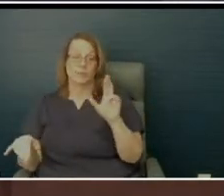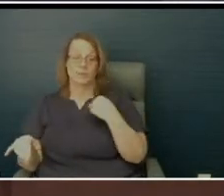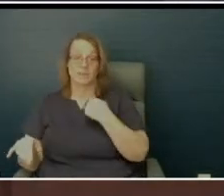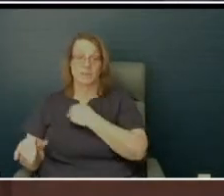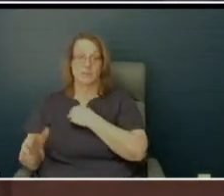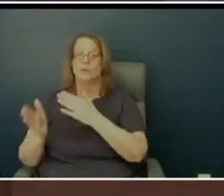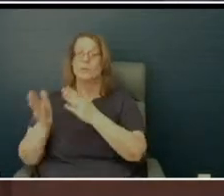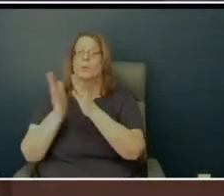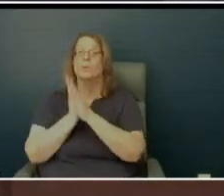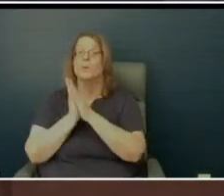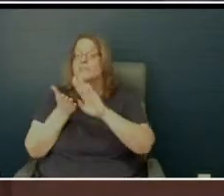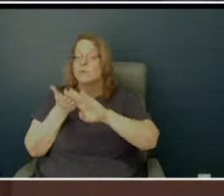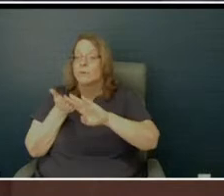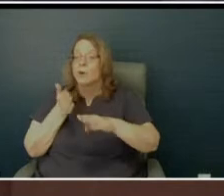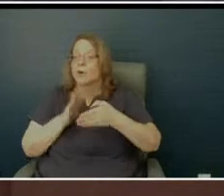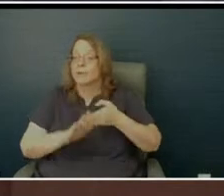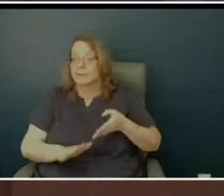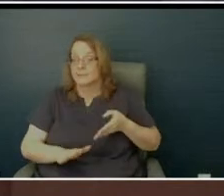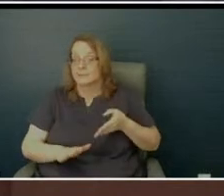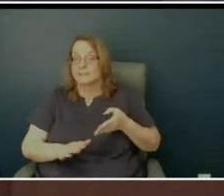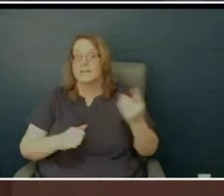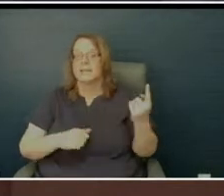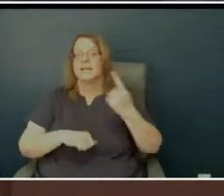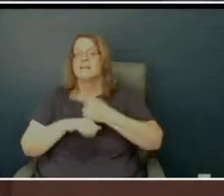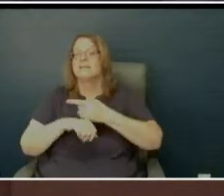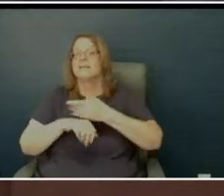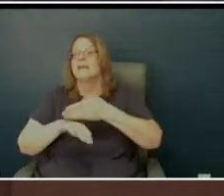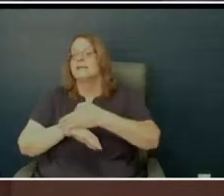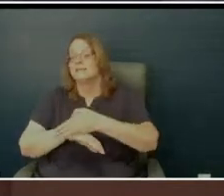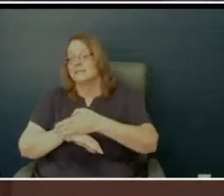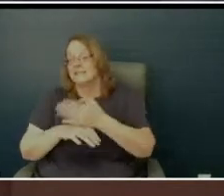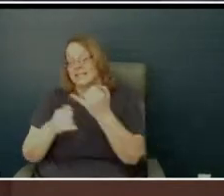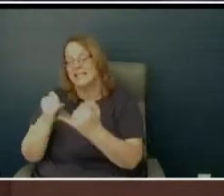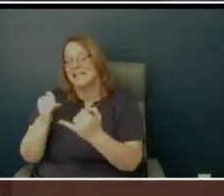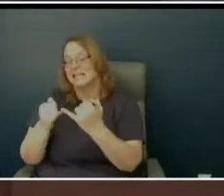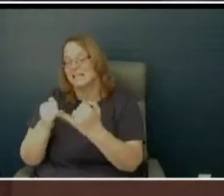pardons in the waning days of the Trump administration.